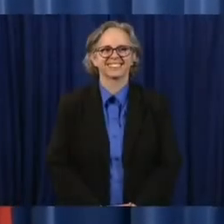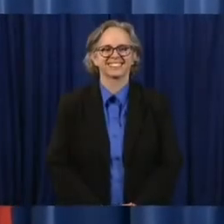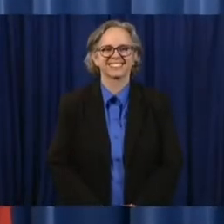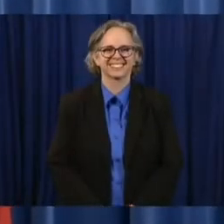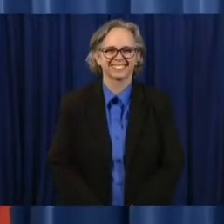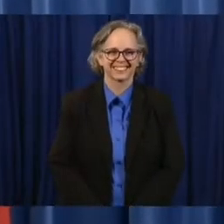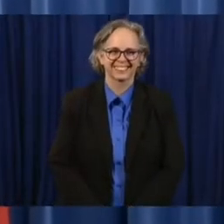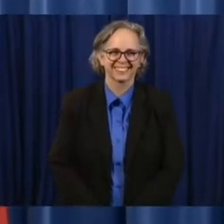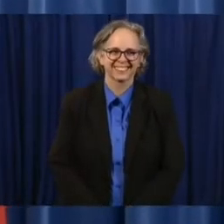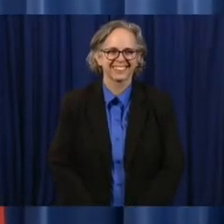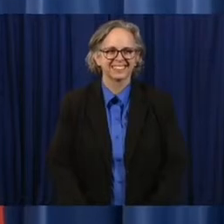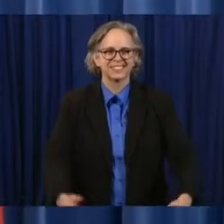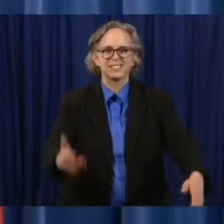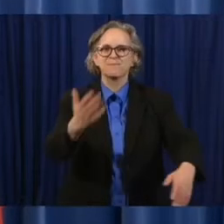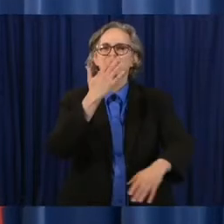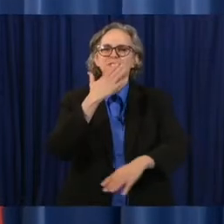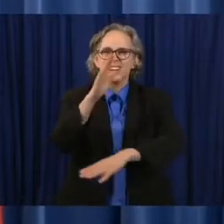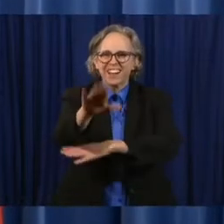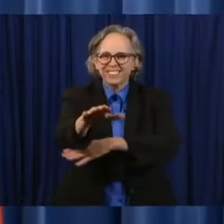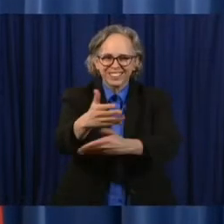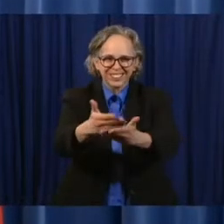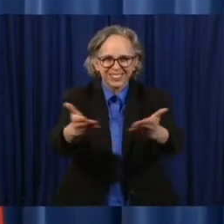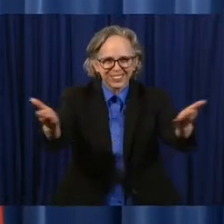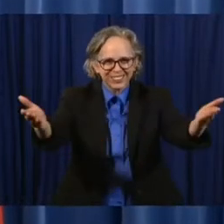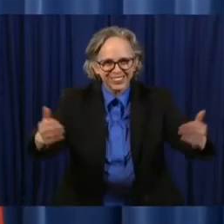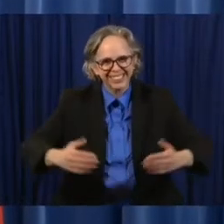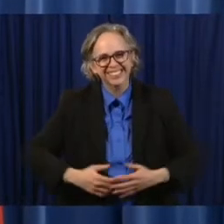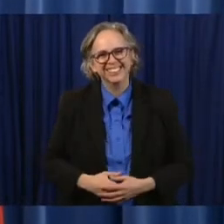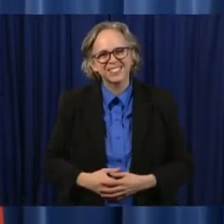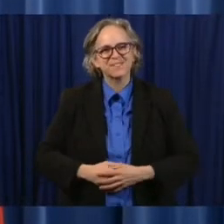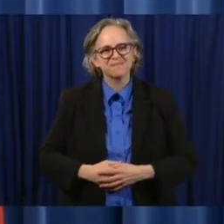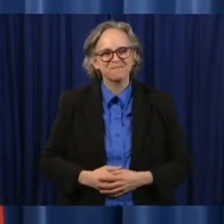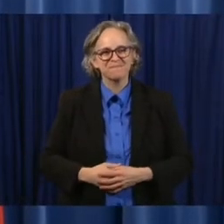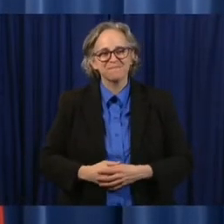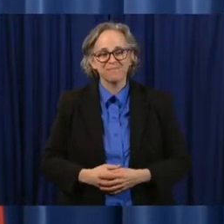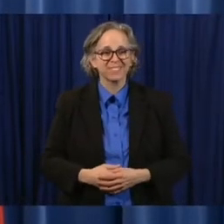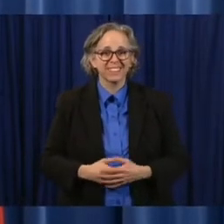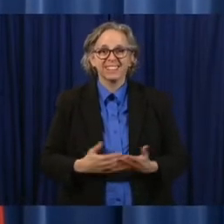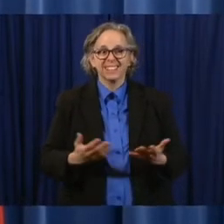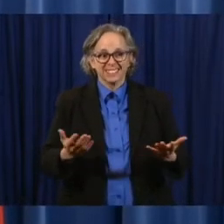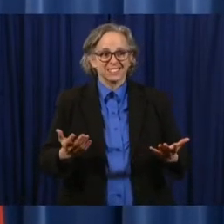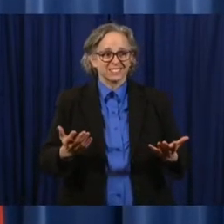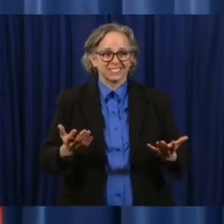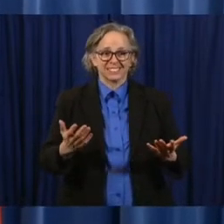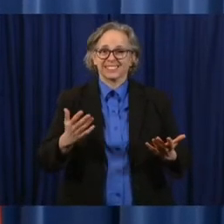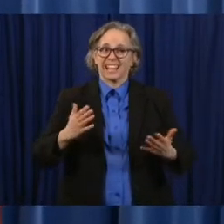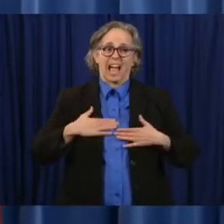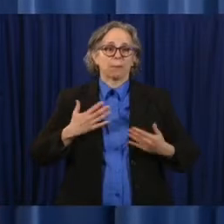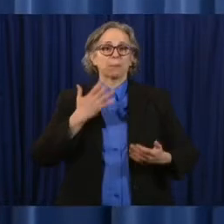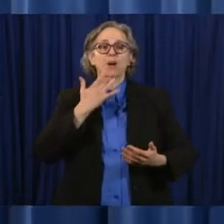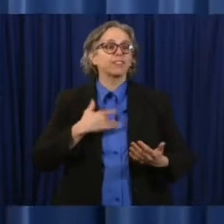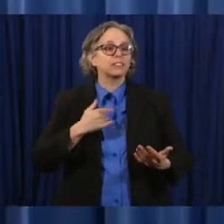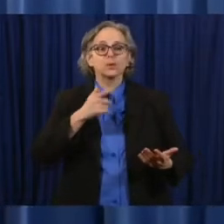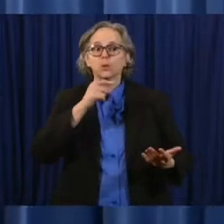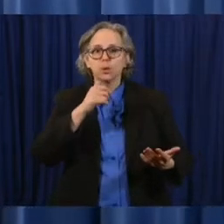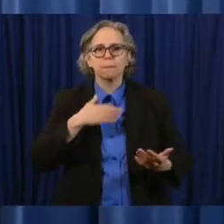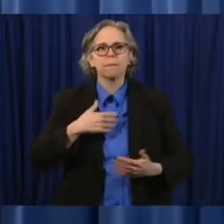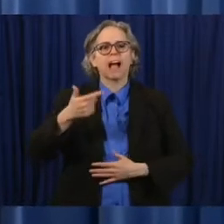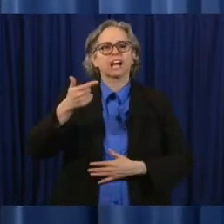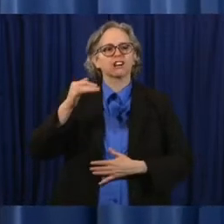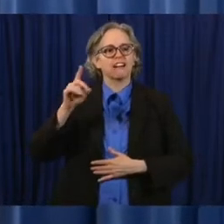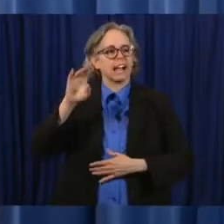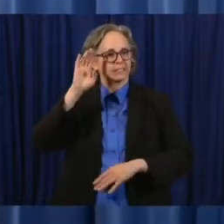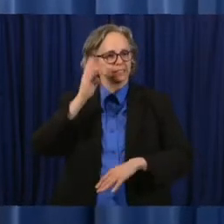his plan to reopen businesses. Let's listen in. First of all, I want to say happy birthday to our grandson, Grady. Happy